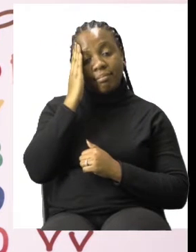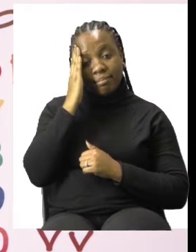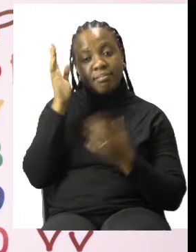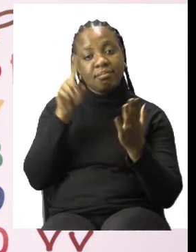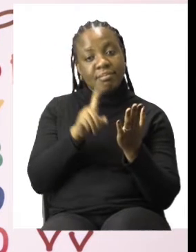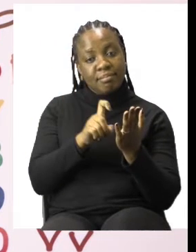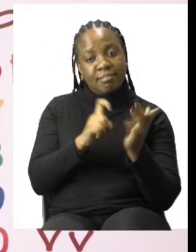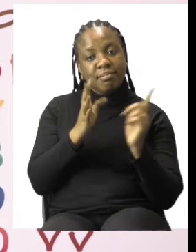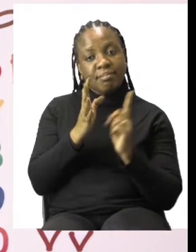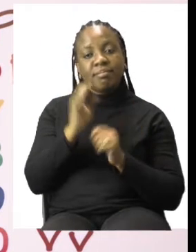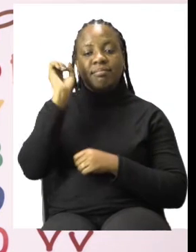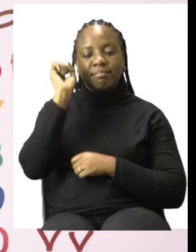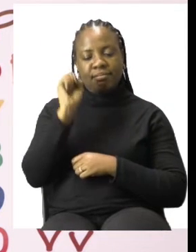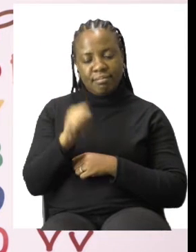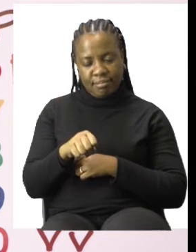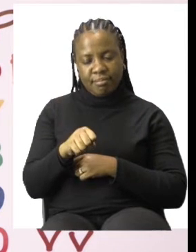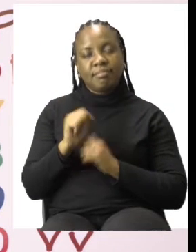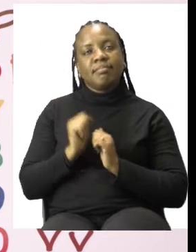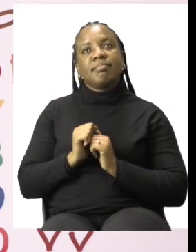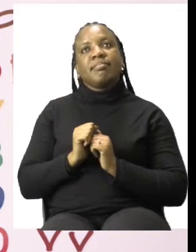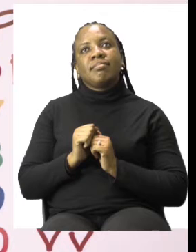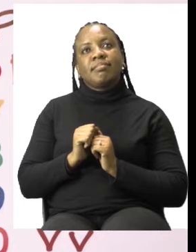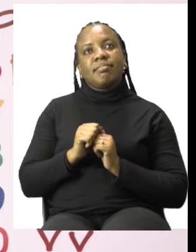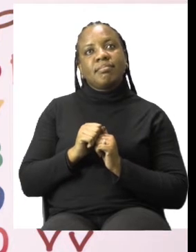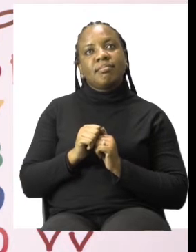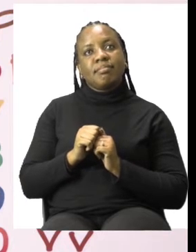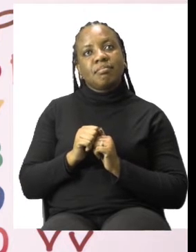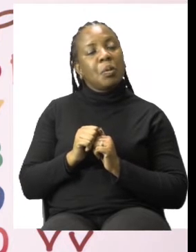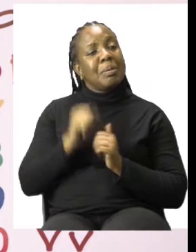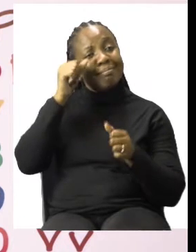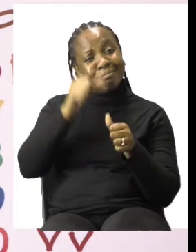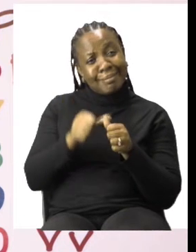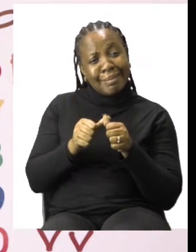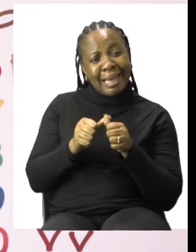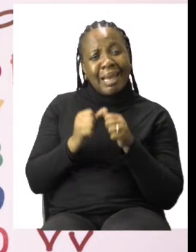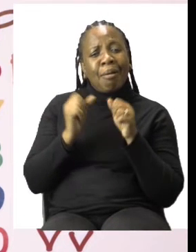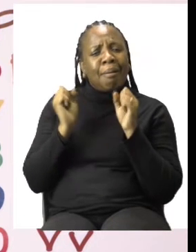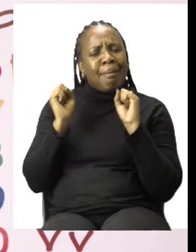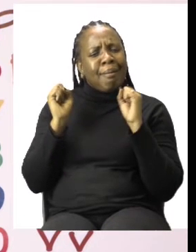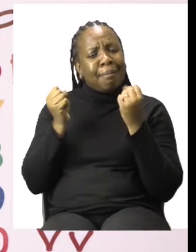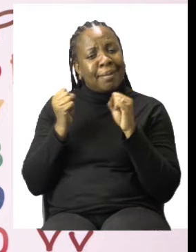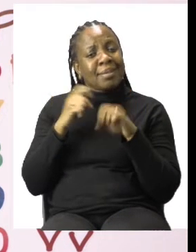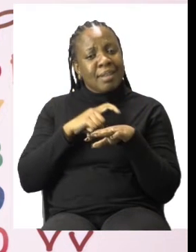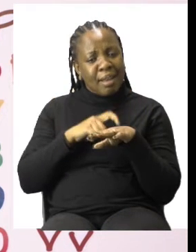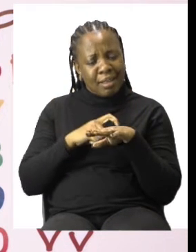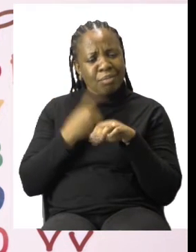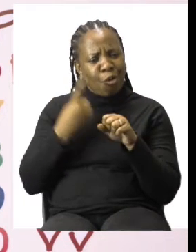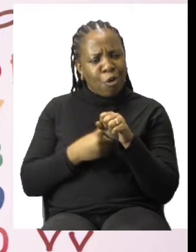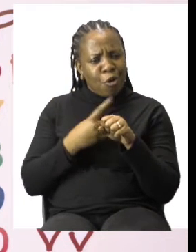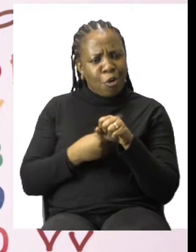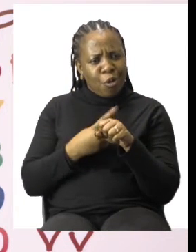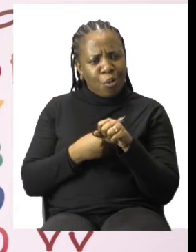sanitize. Remember, during the winter season, we have to stay warm. So drink